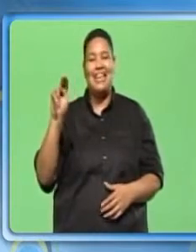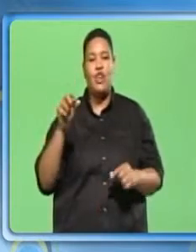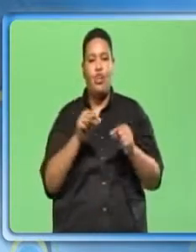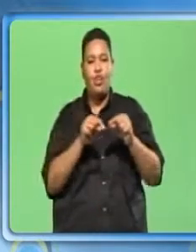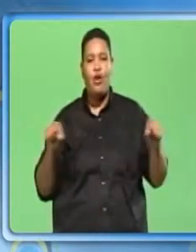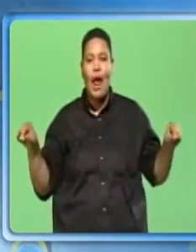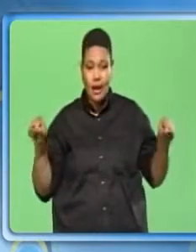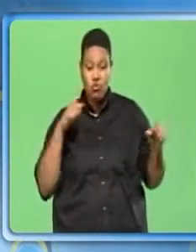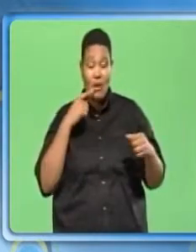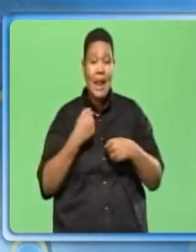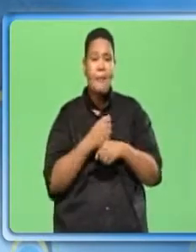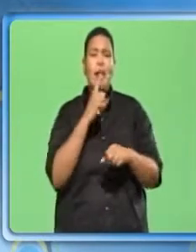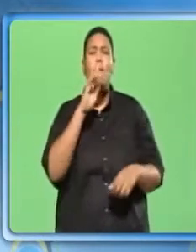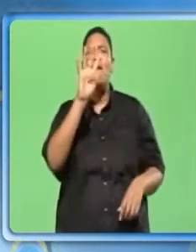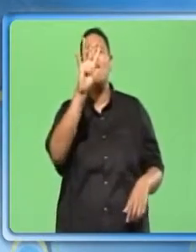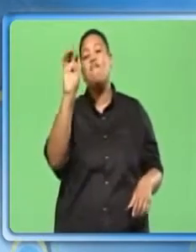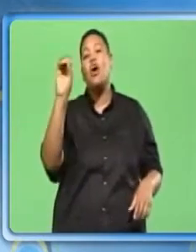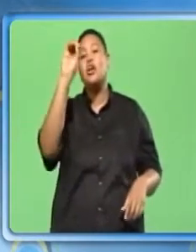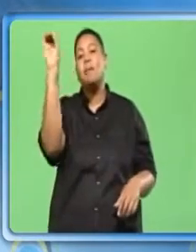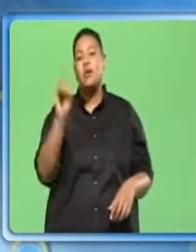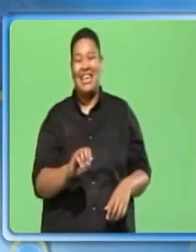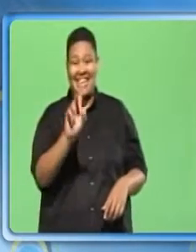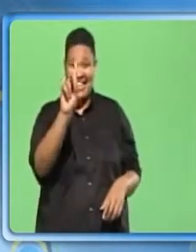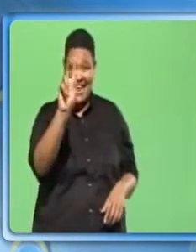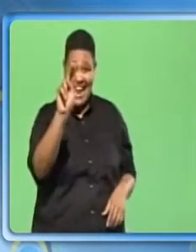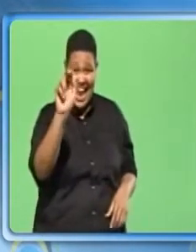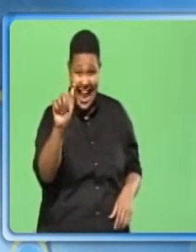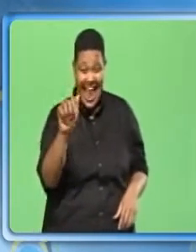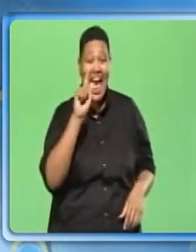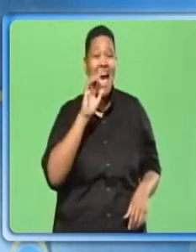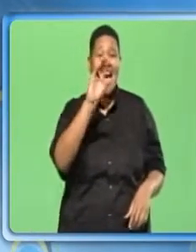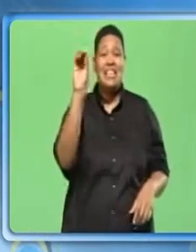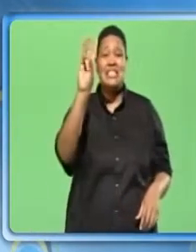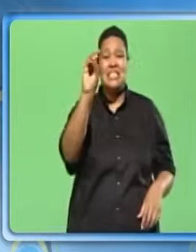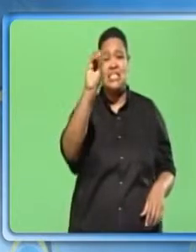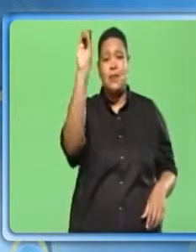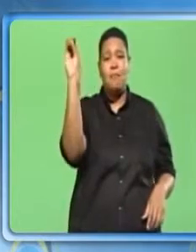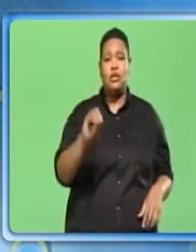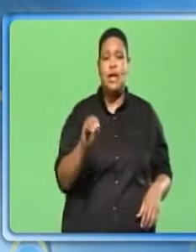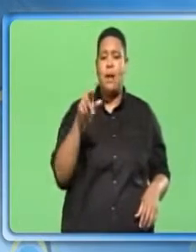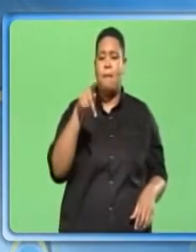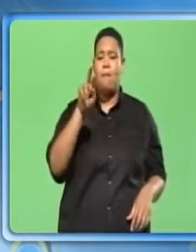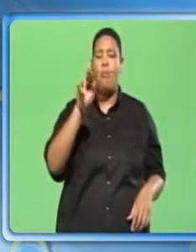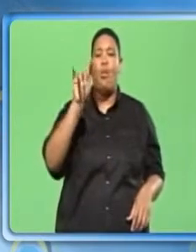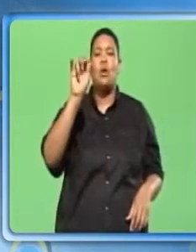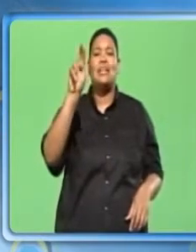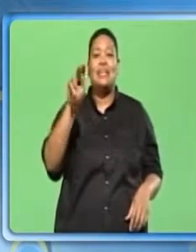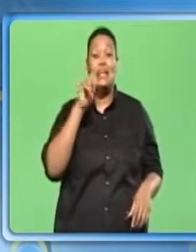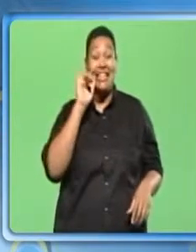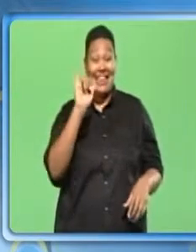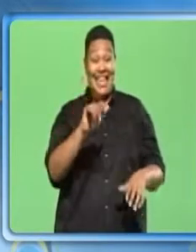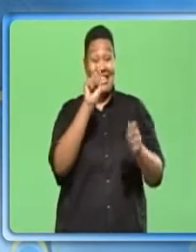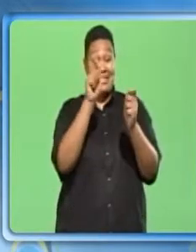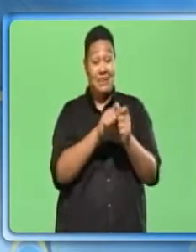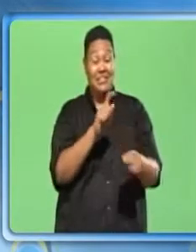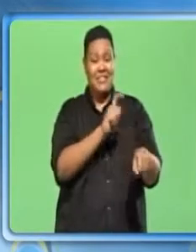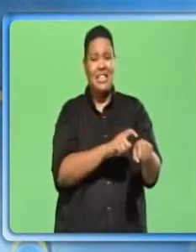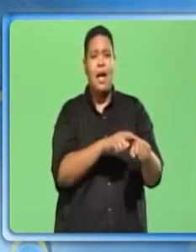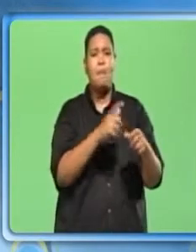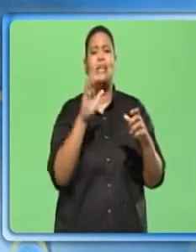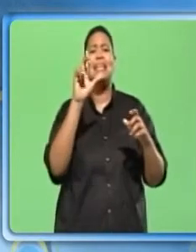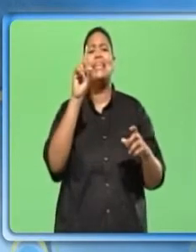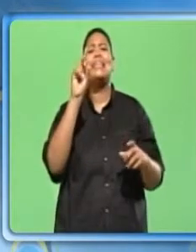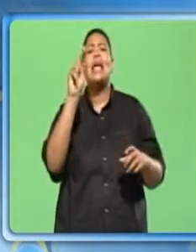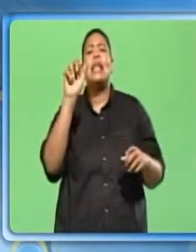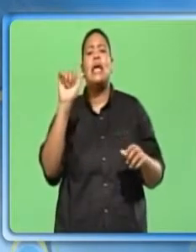Chromatin is made up of 40% DNA and 60% protein. It is at this stage the DNA starts